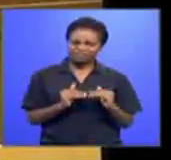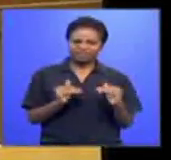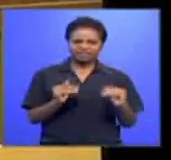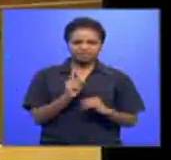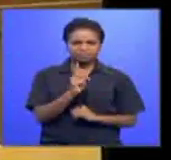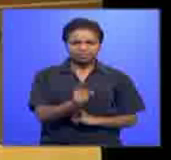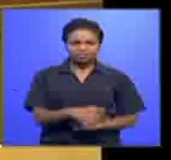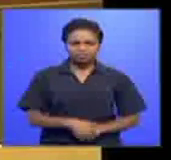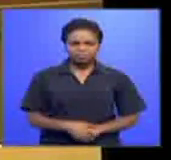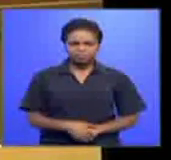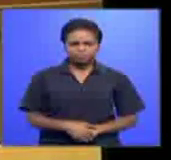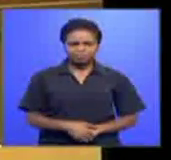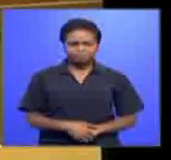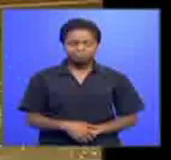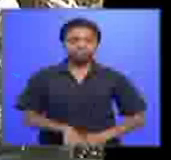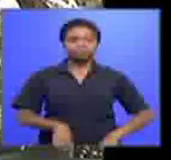expeditiously.